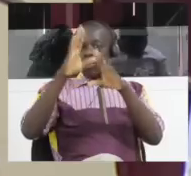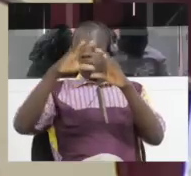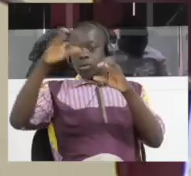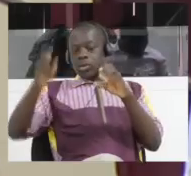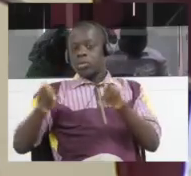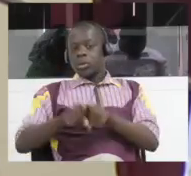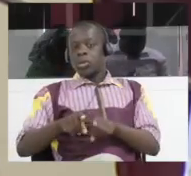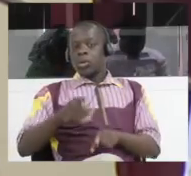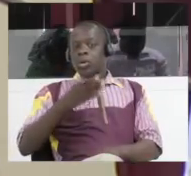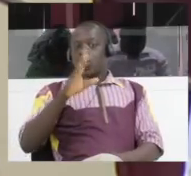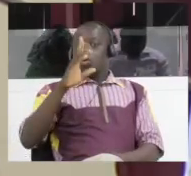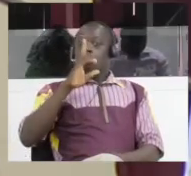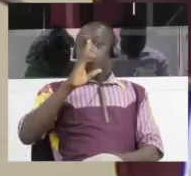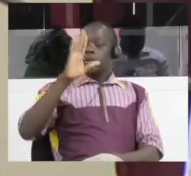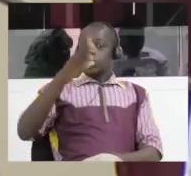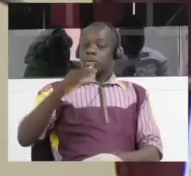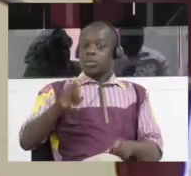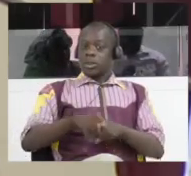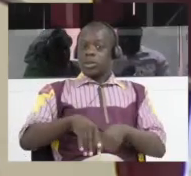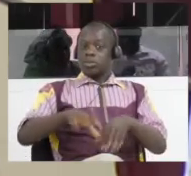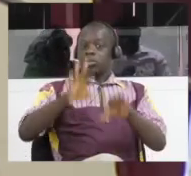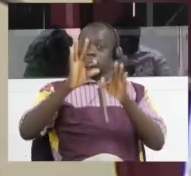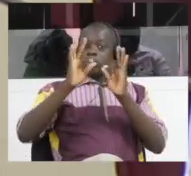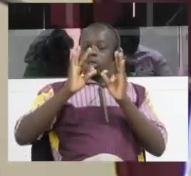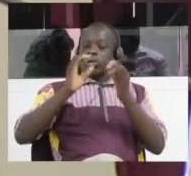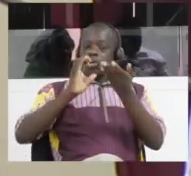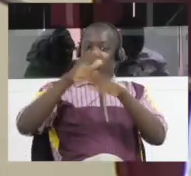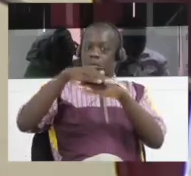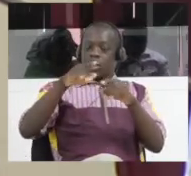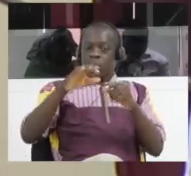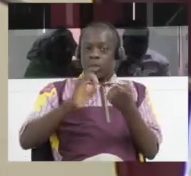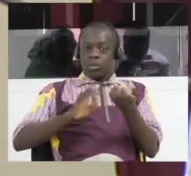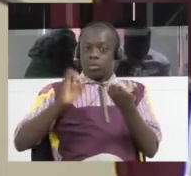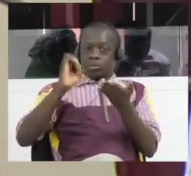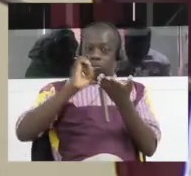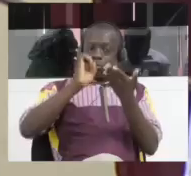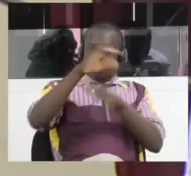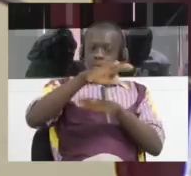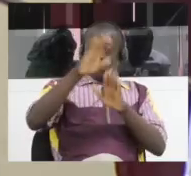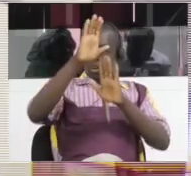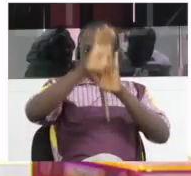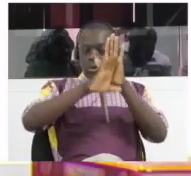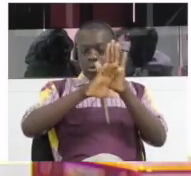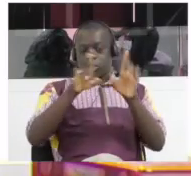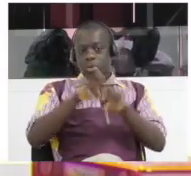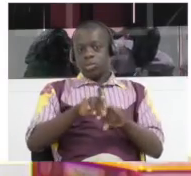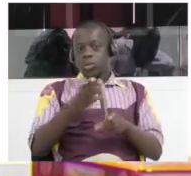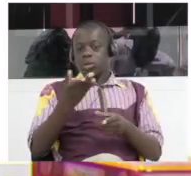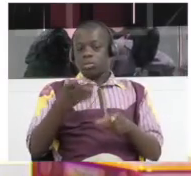who have now overthrown the constitutional order, did you struggle